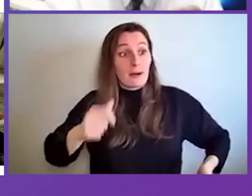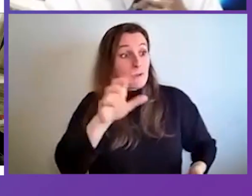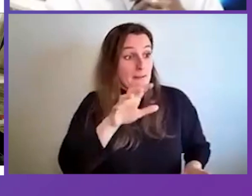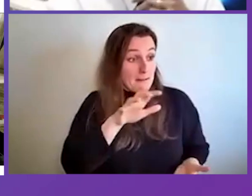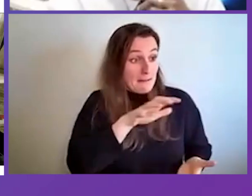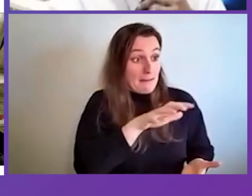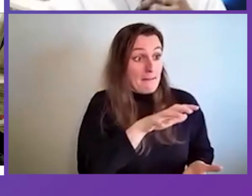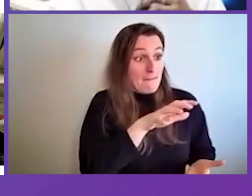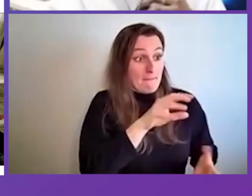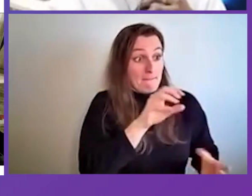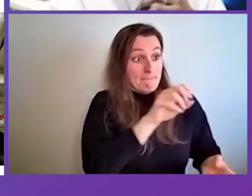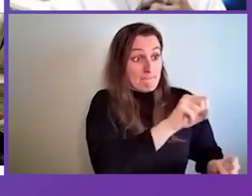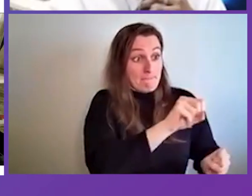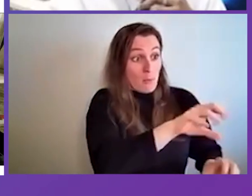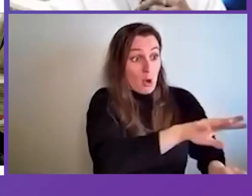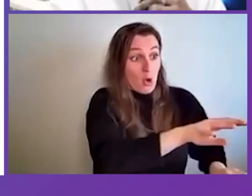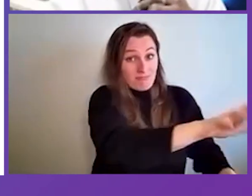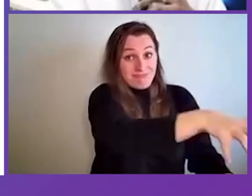properly.